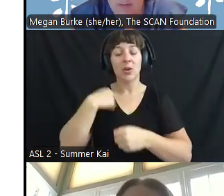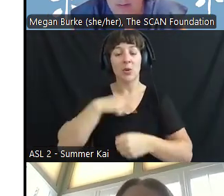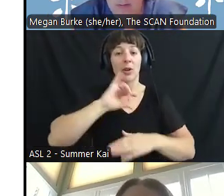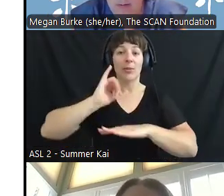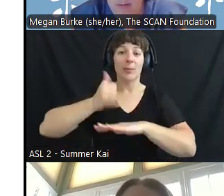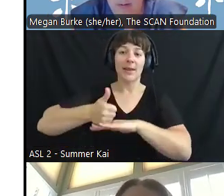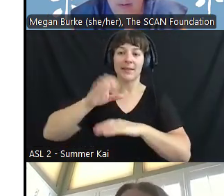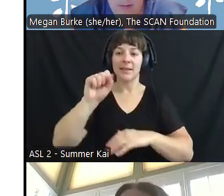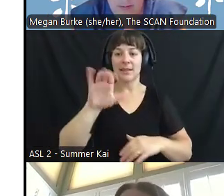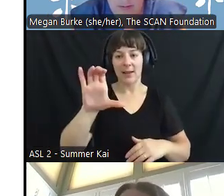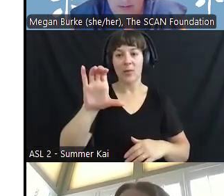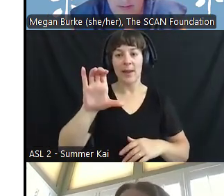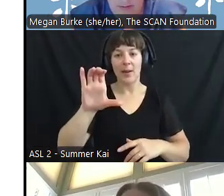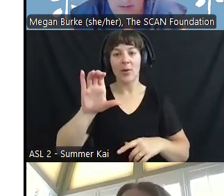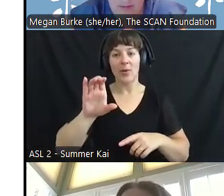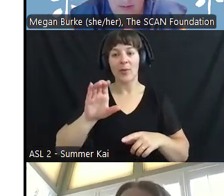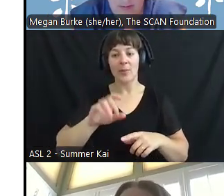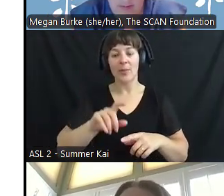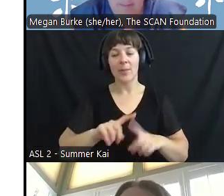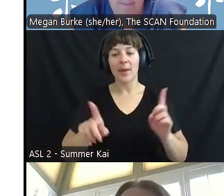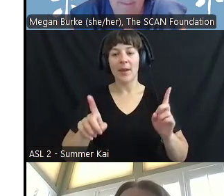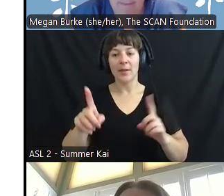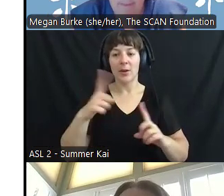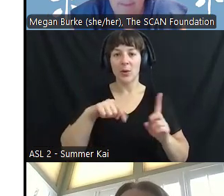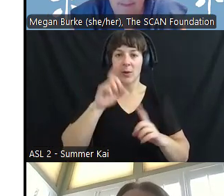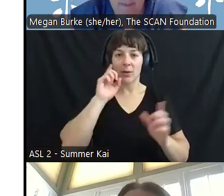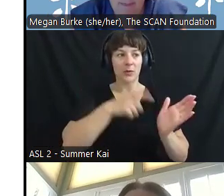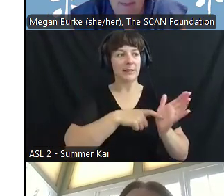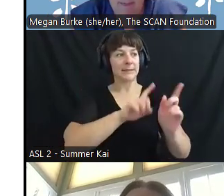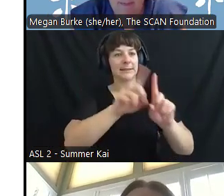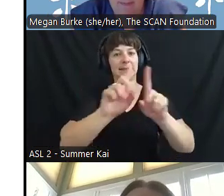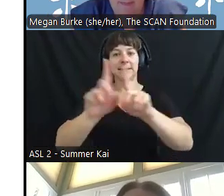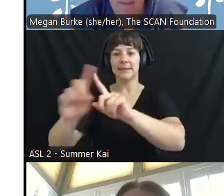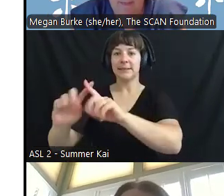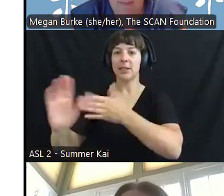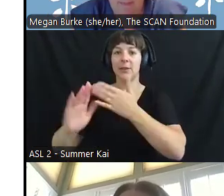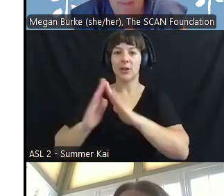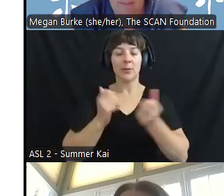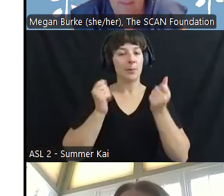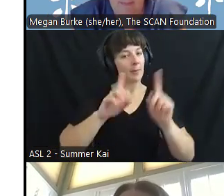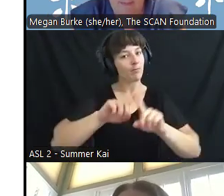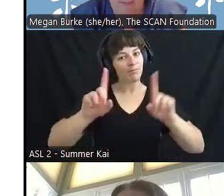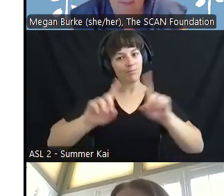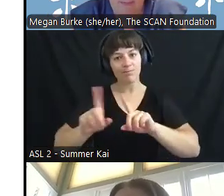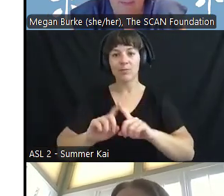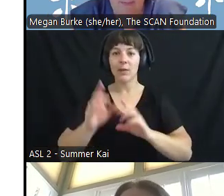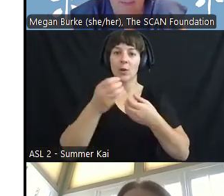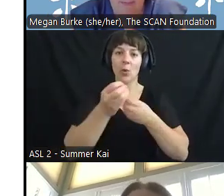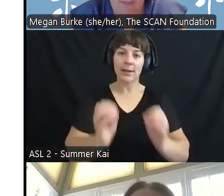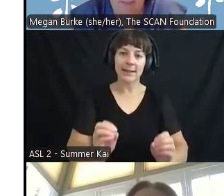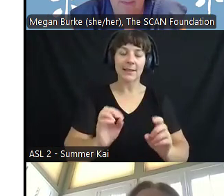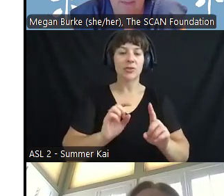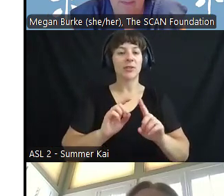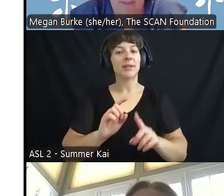as well. And when you look at the different communities, there's all types of organizations that